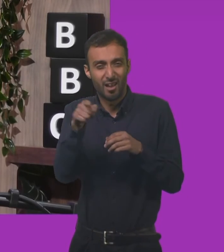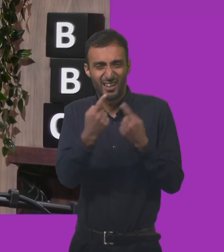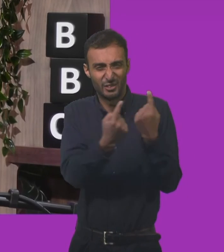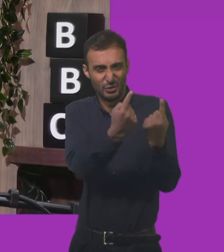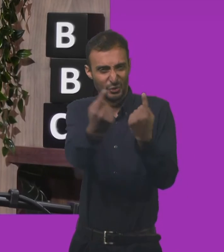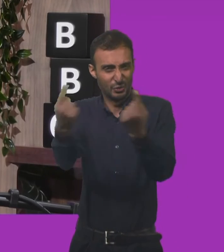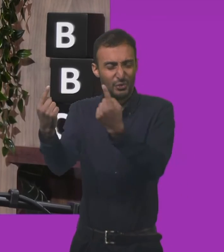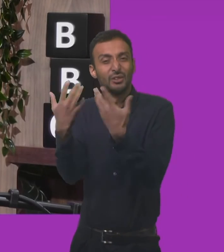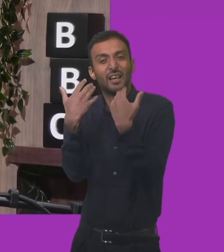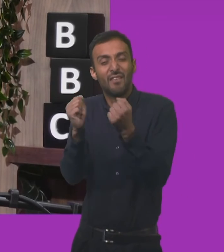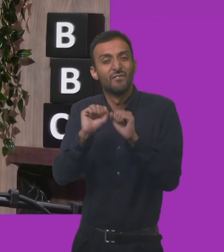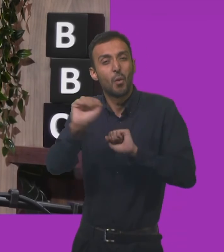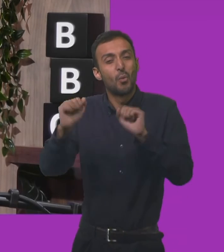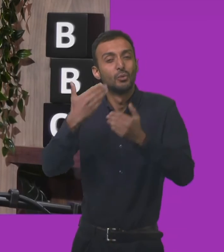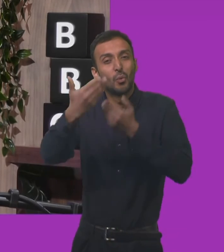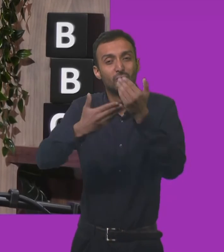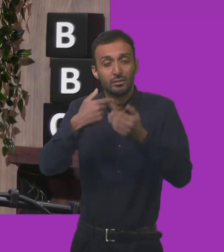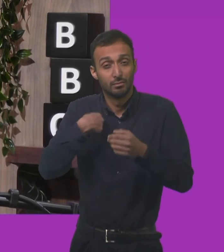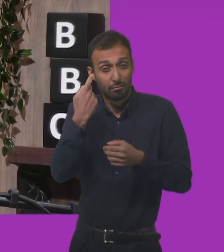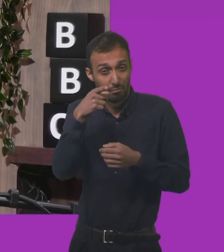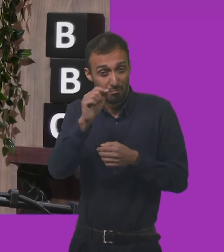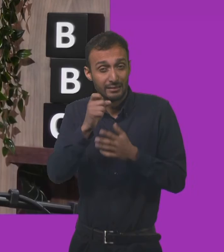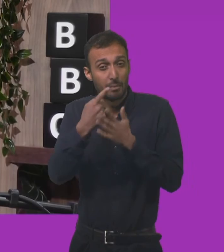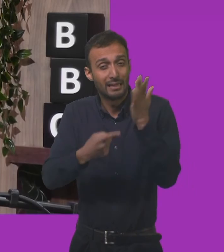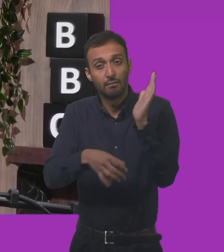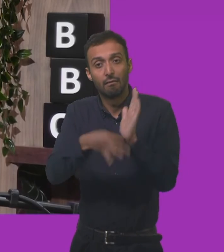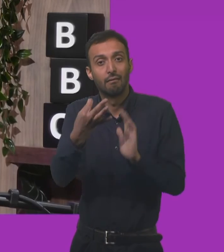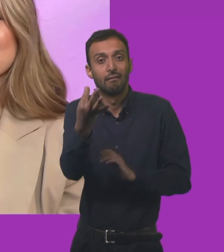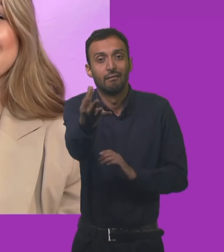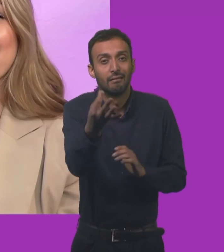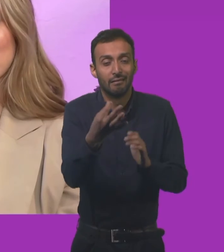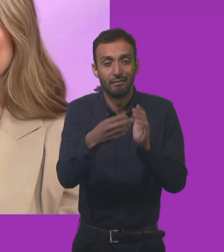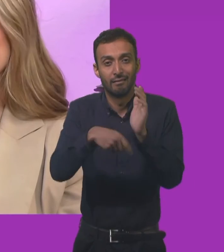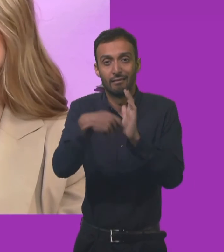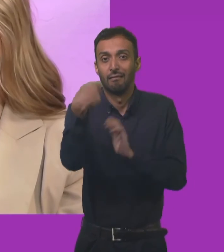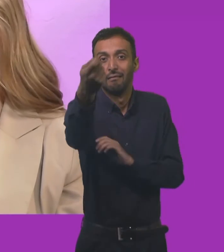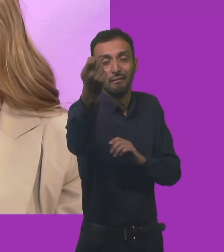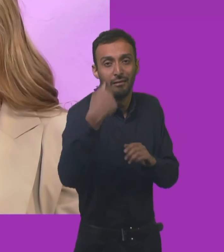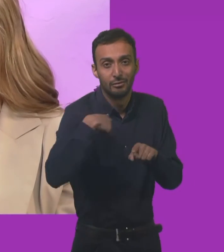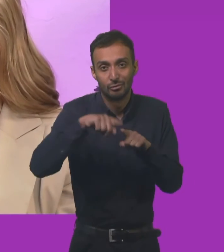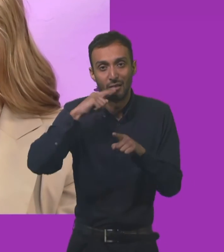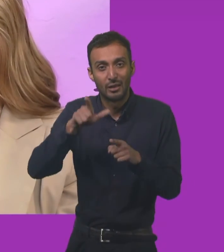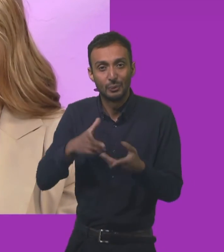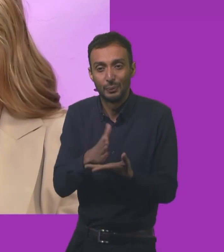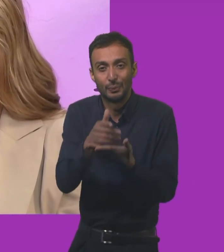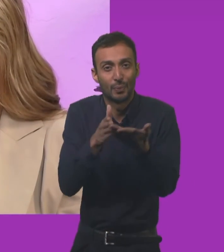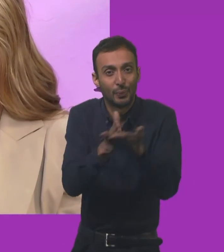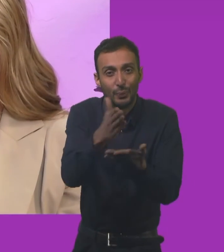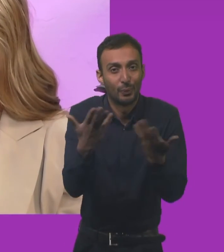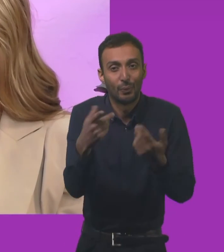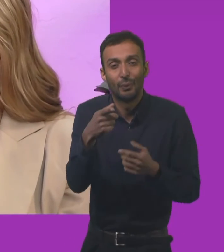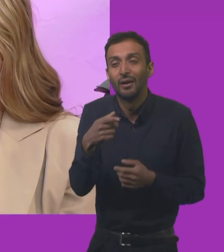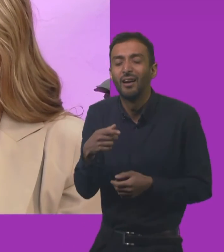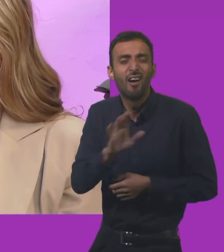playing the disability card at the end just to make sure you got through as far as you could do? Honestly, no. I think a lot of people knew my story anyway.